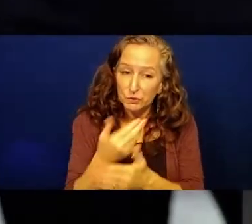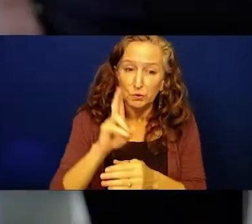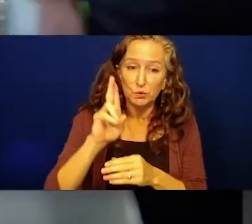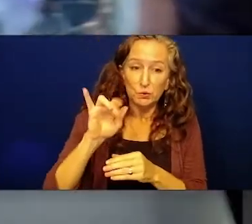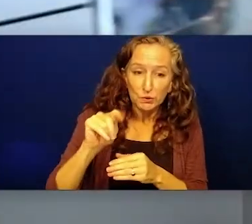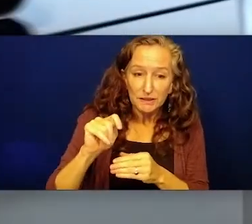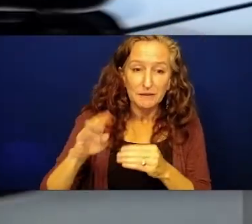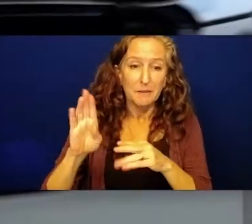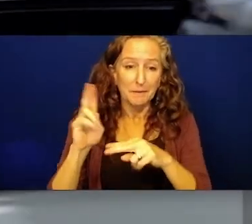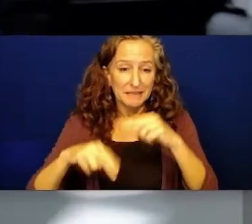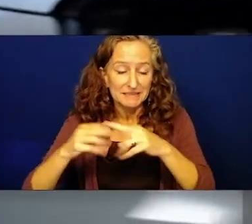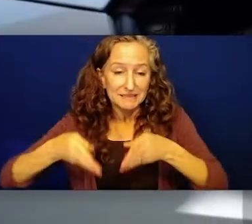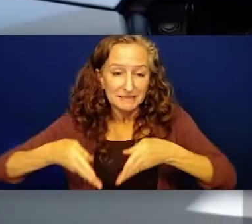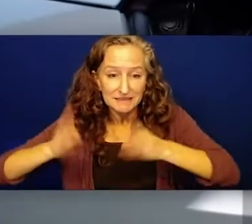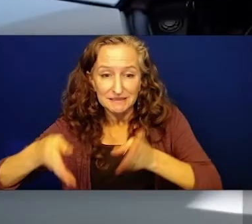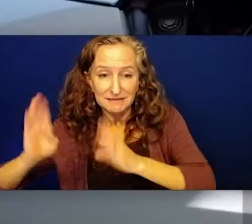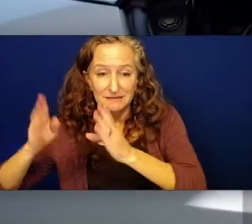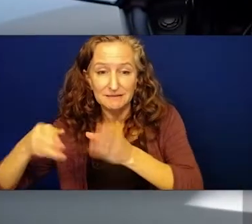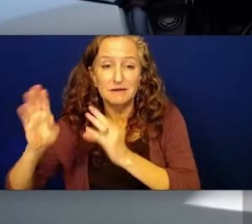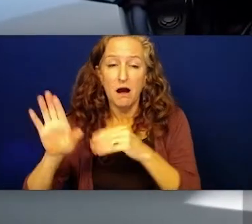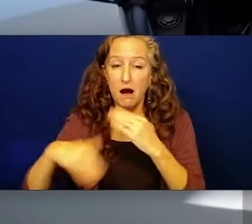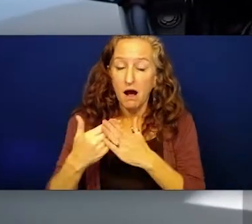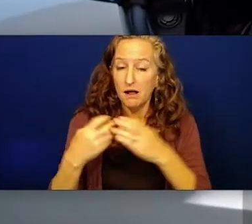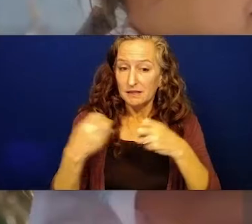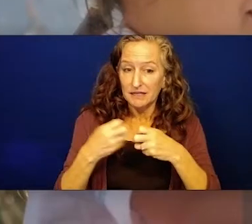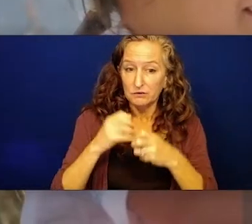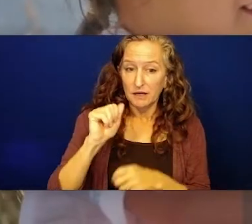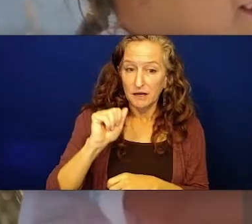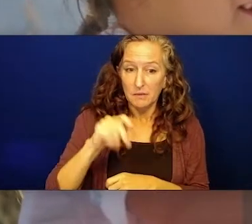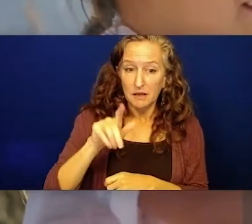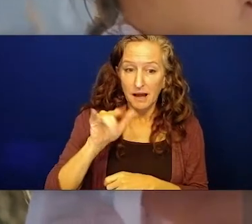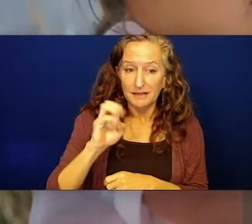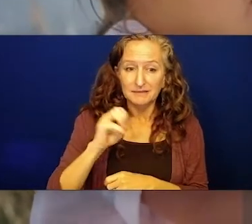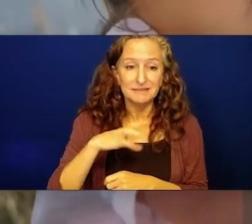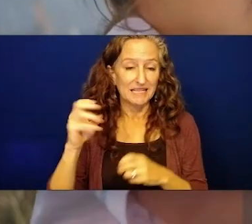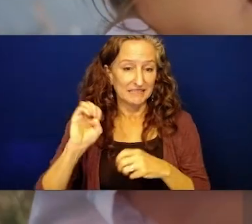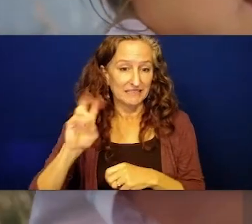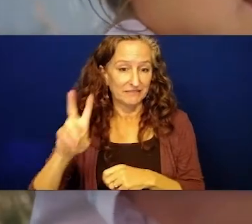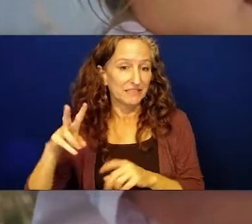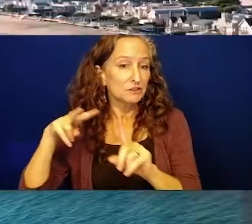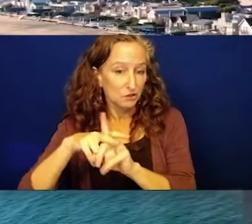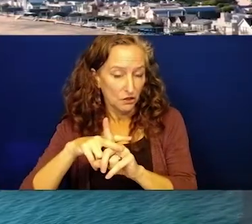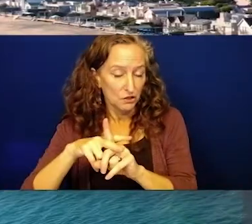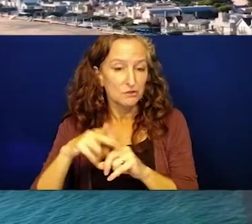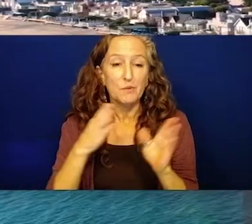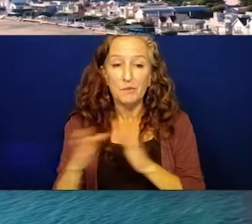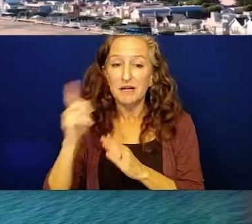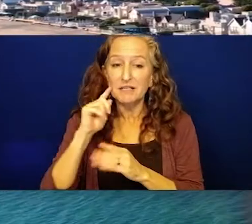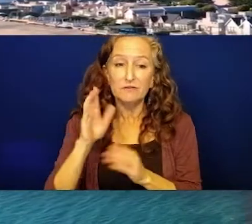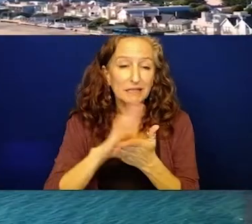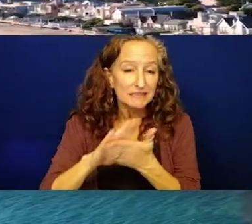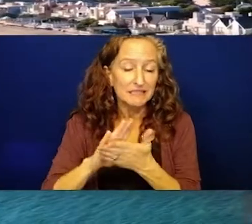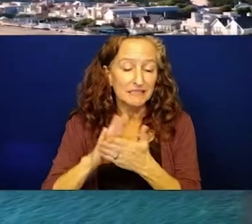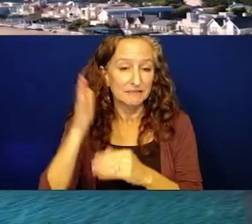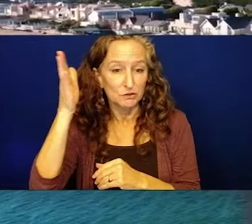of efficient electric appliances and electric vehicle charging that prepare us for a cleaner future. This local initiative